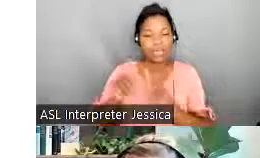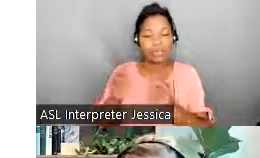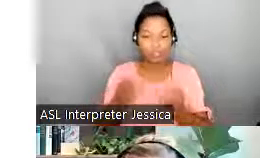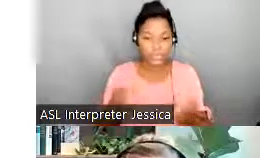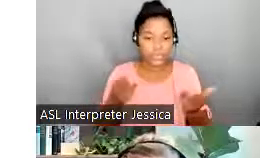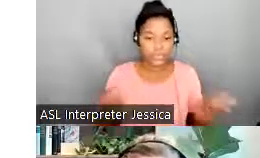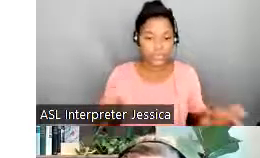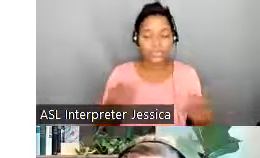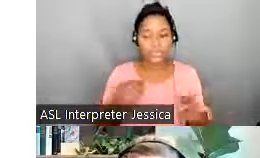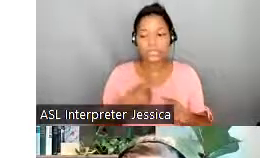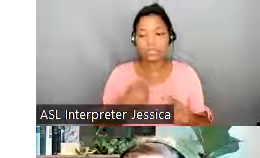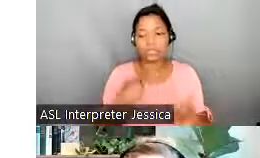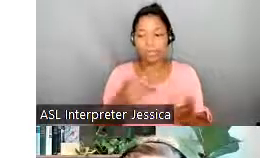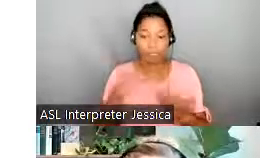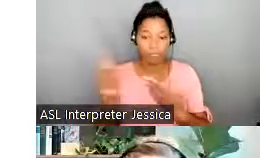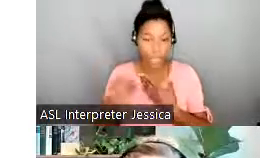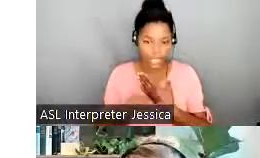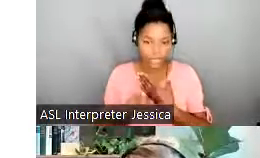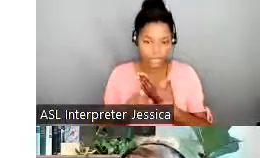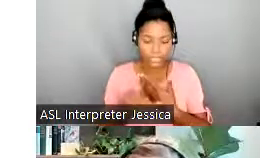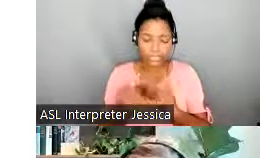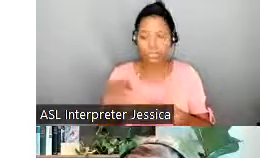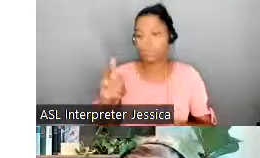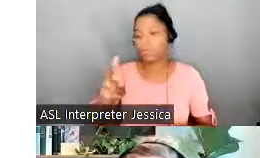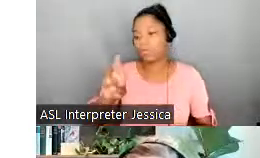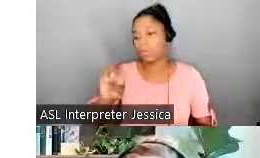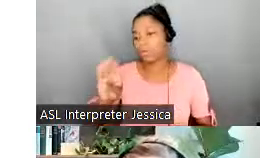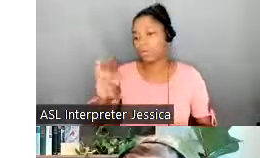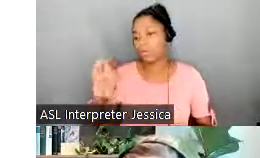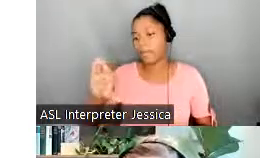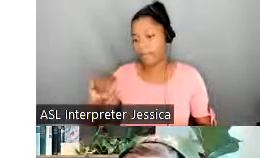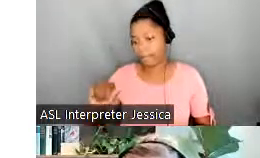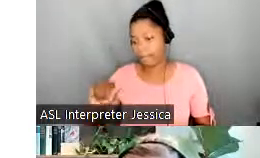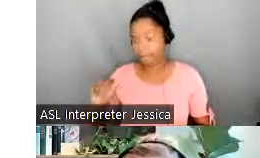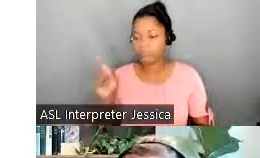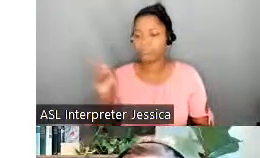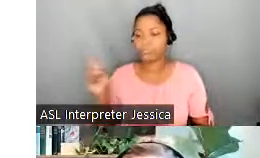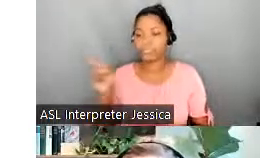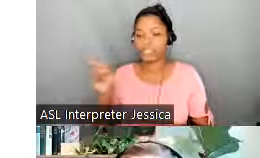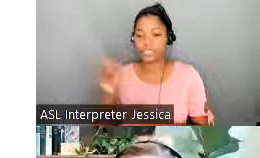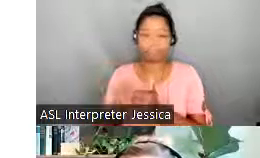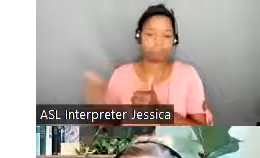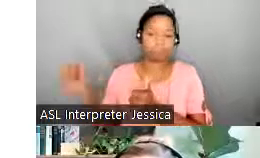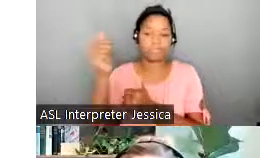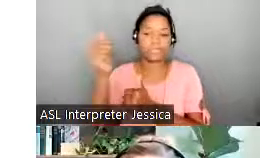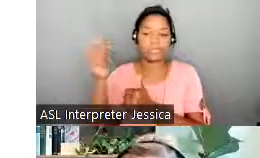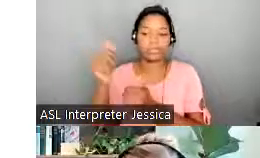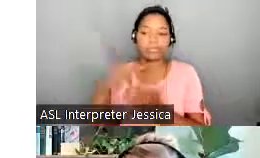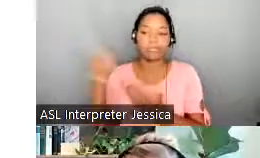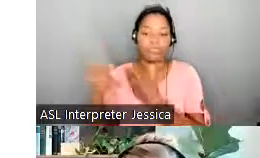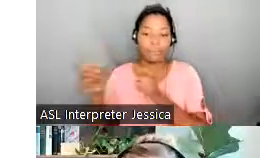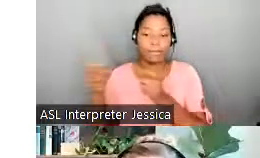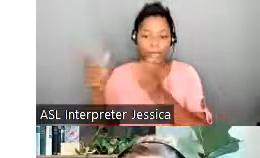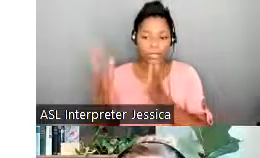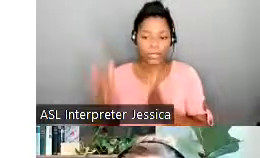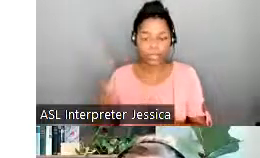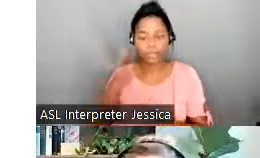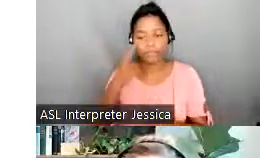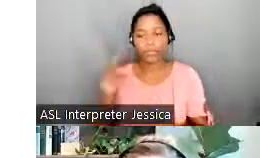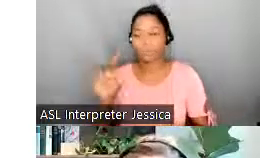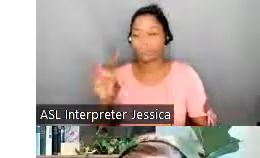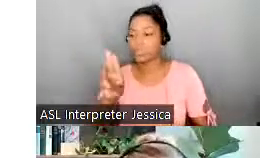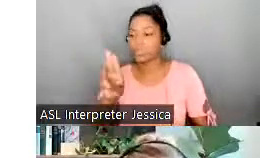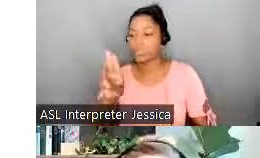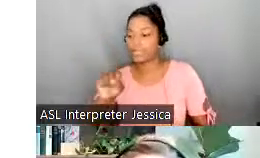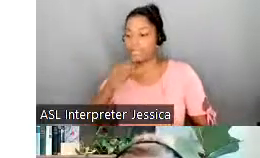both projects. So we'll have Rebecca Levine, a senior program manager of the Engaged Resource Center at US Aging. She'll be